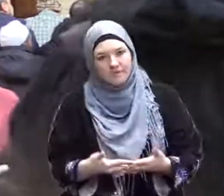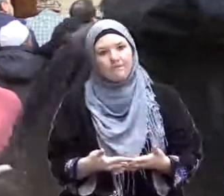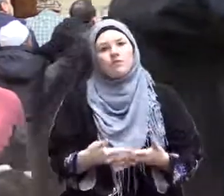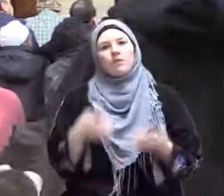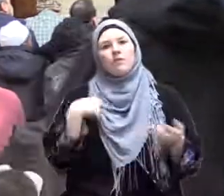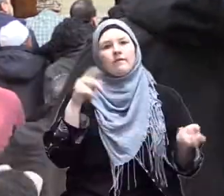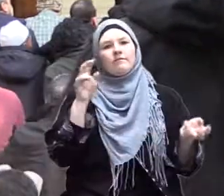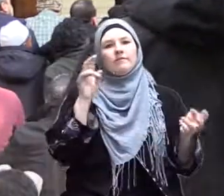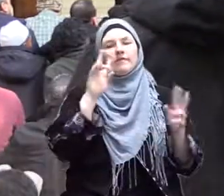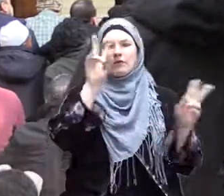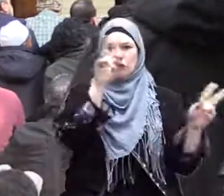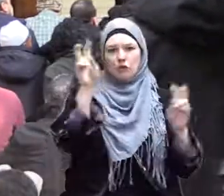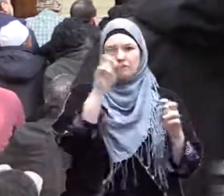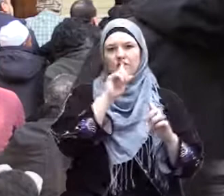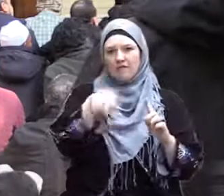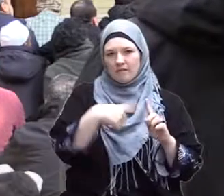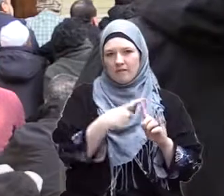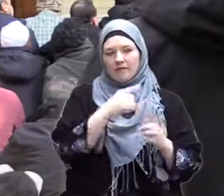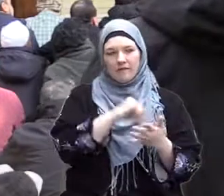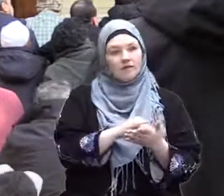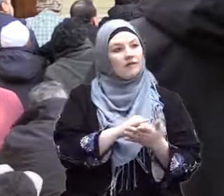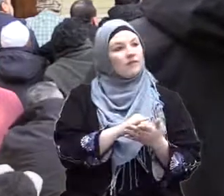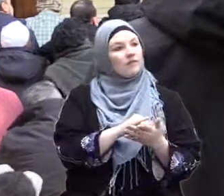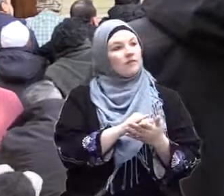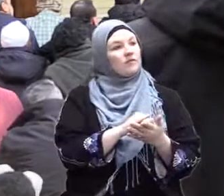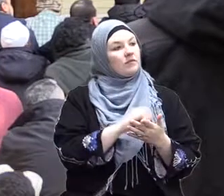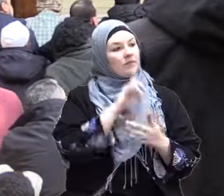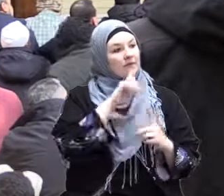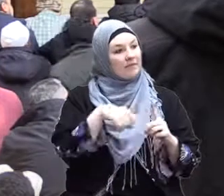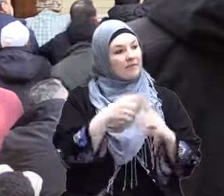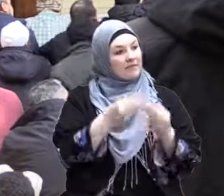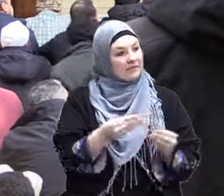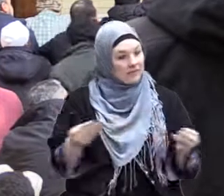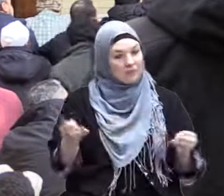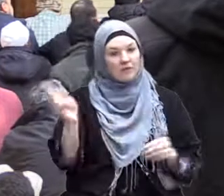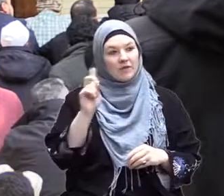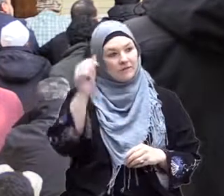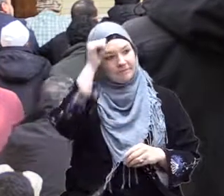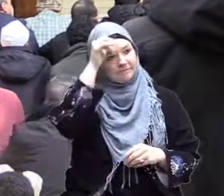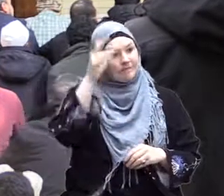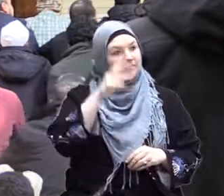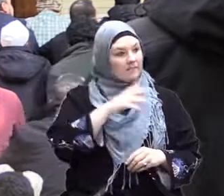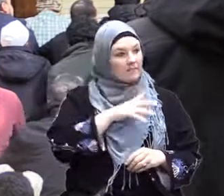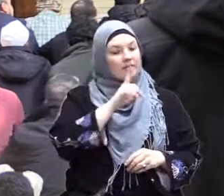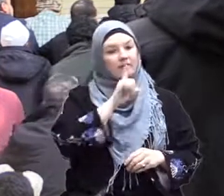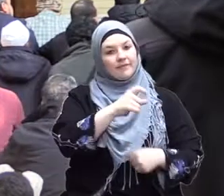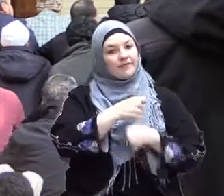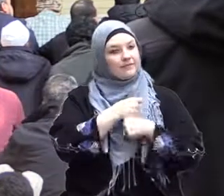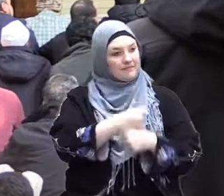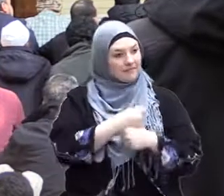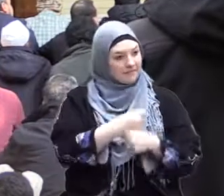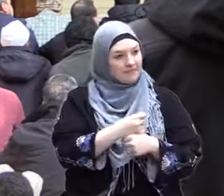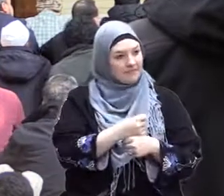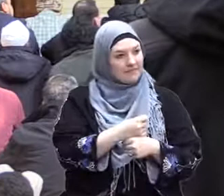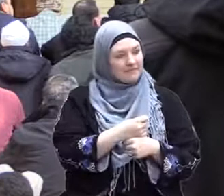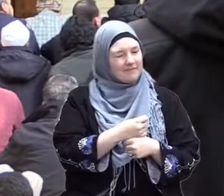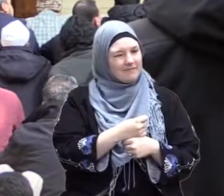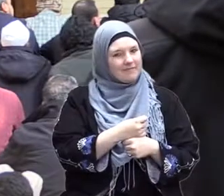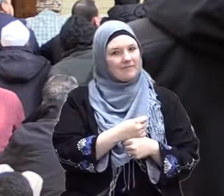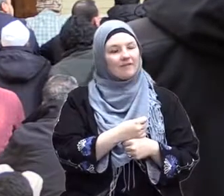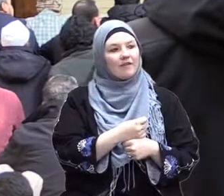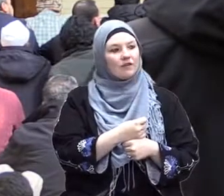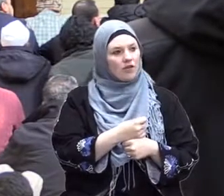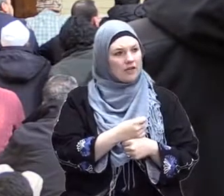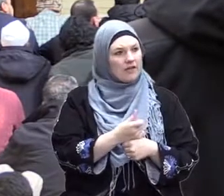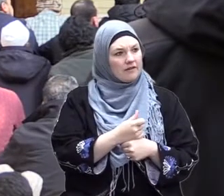we mentioned the fact that the material from which man is created has a lot